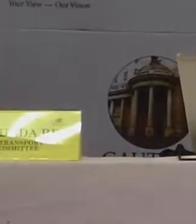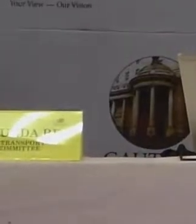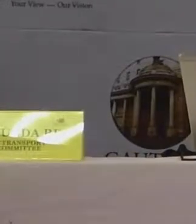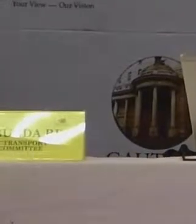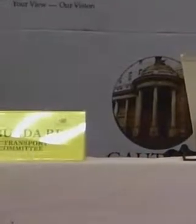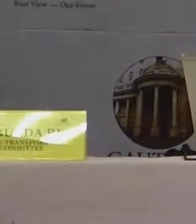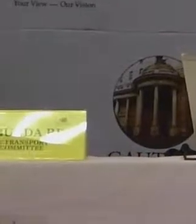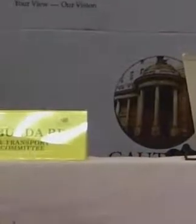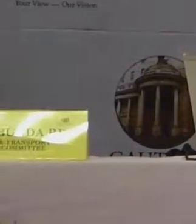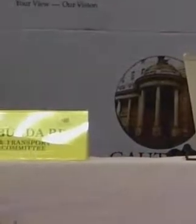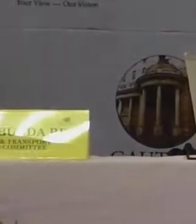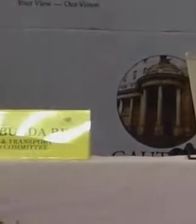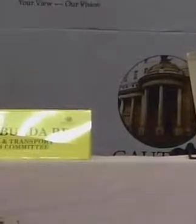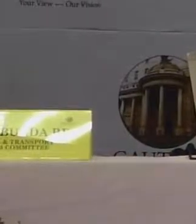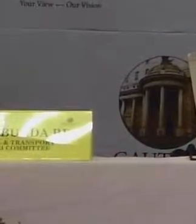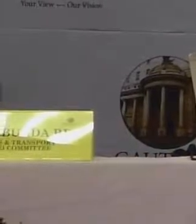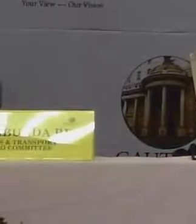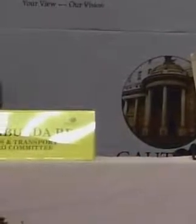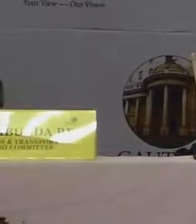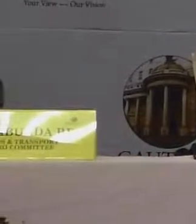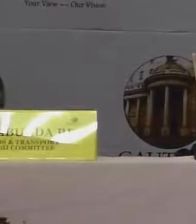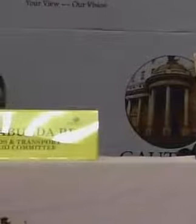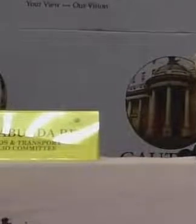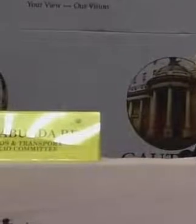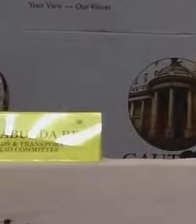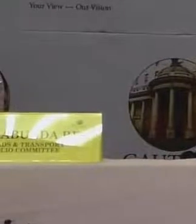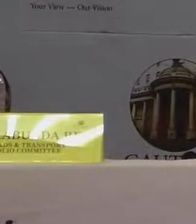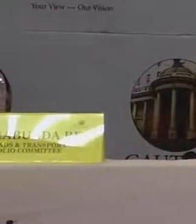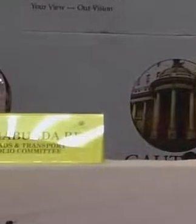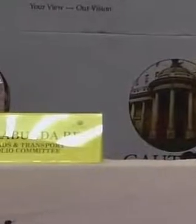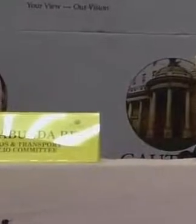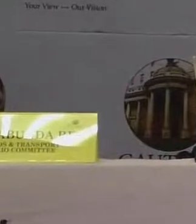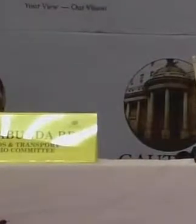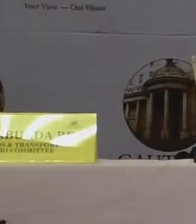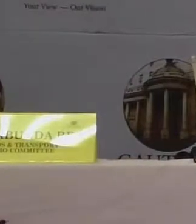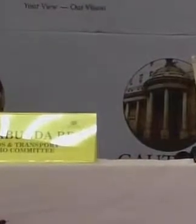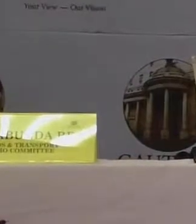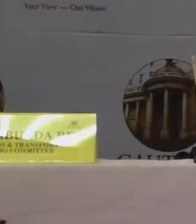So, yeah, I did want to raise something there.